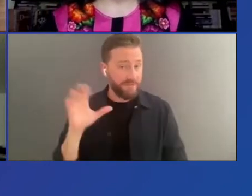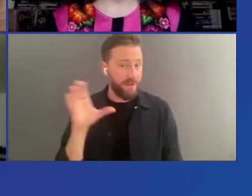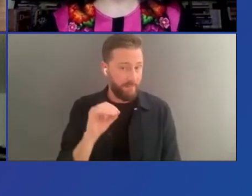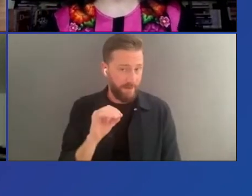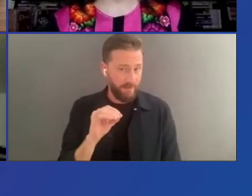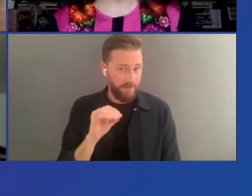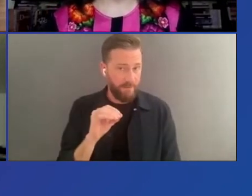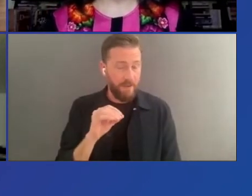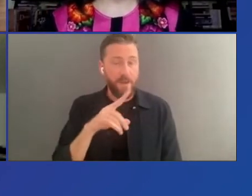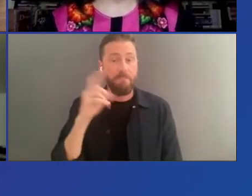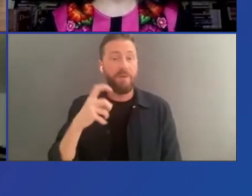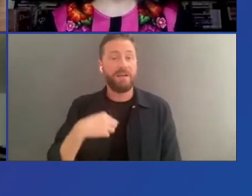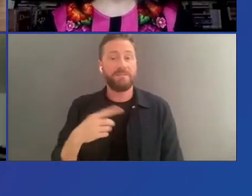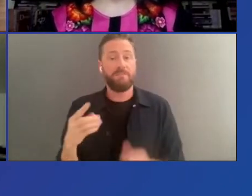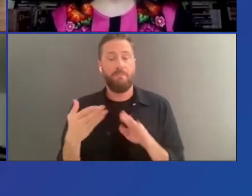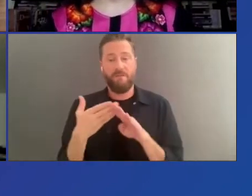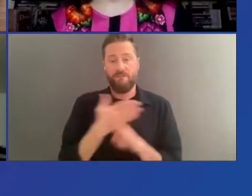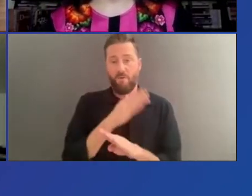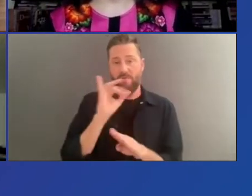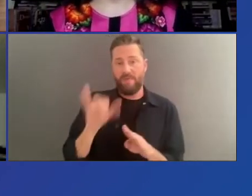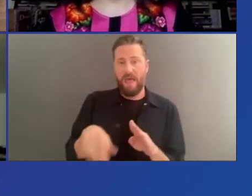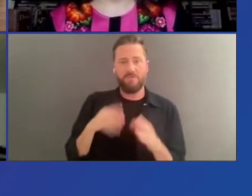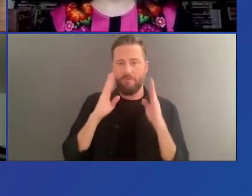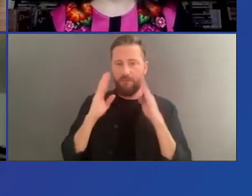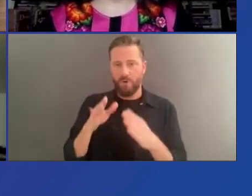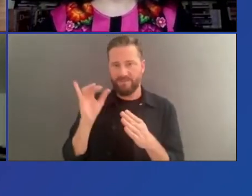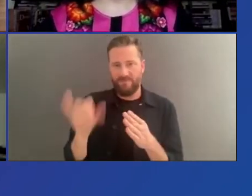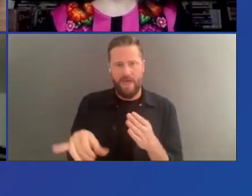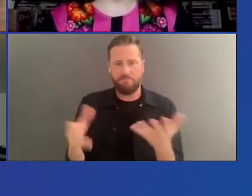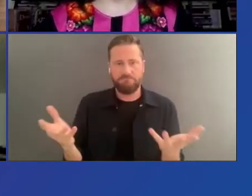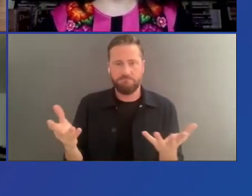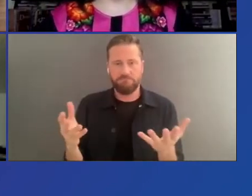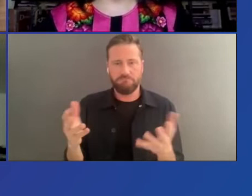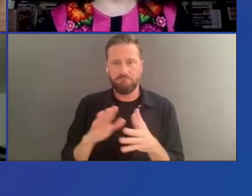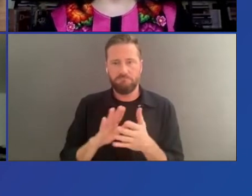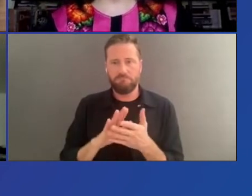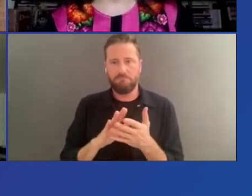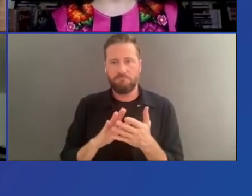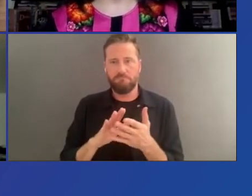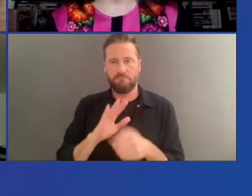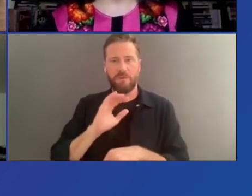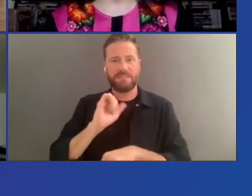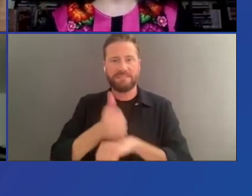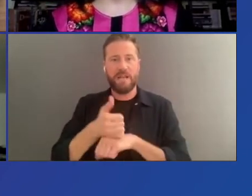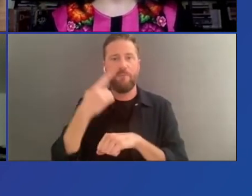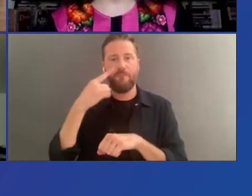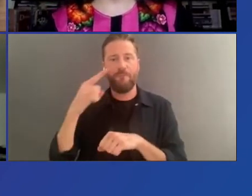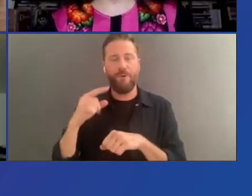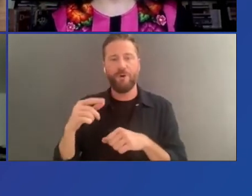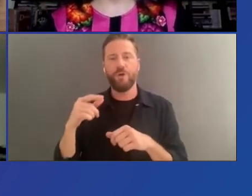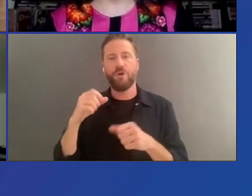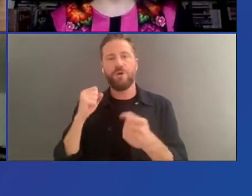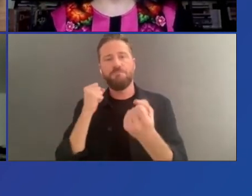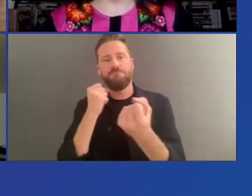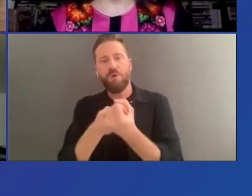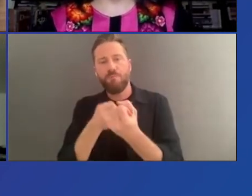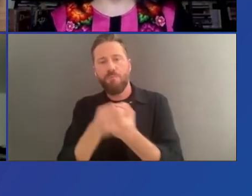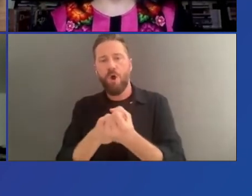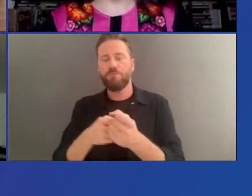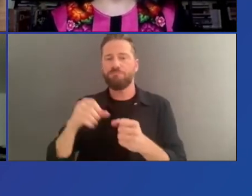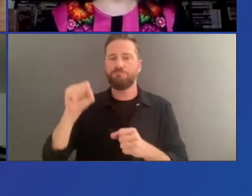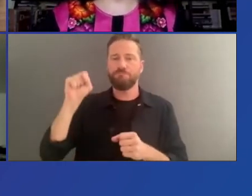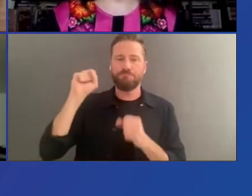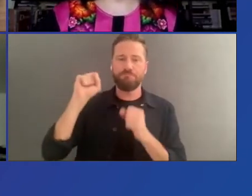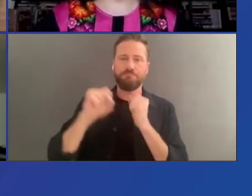because originally the focus of that, it became to promote traditional African dance and